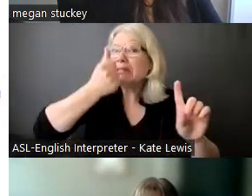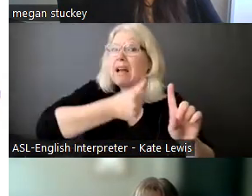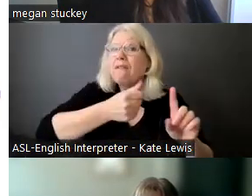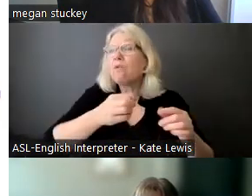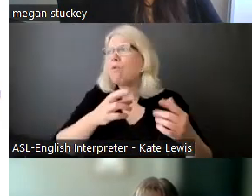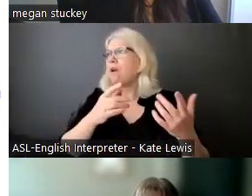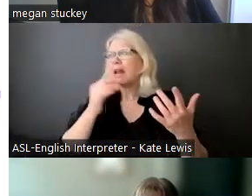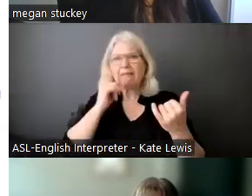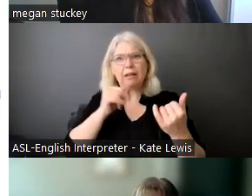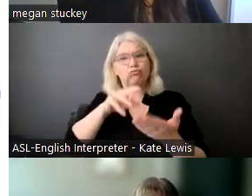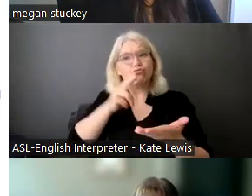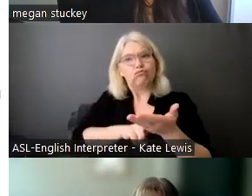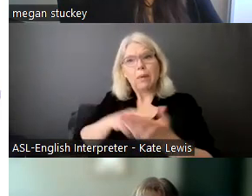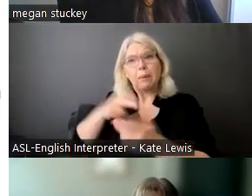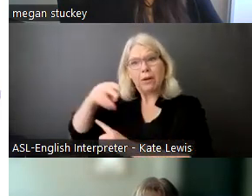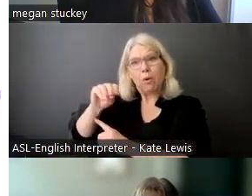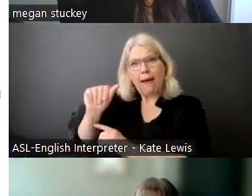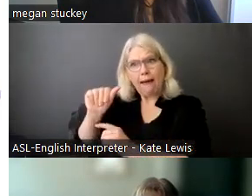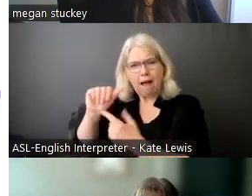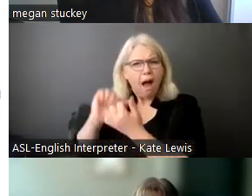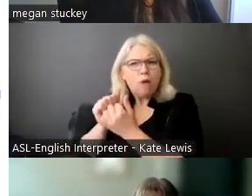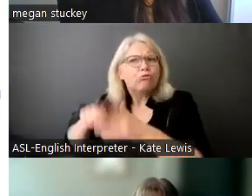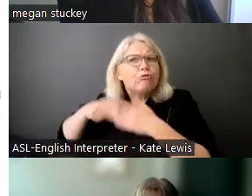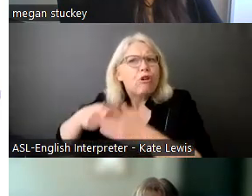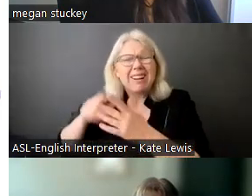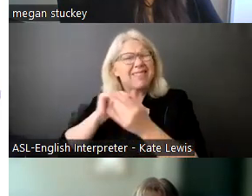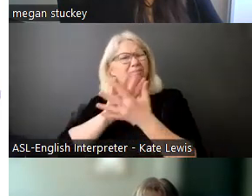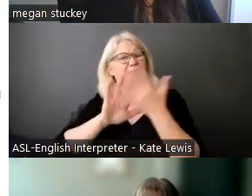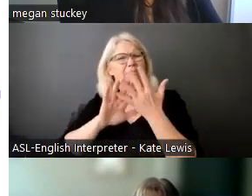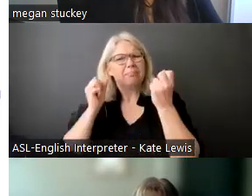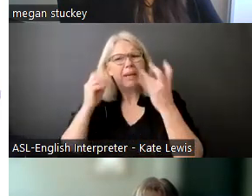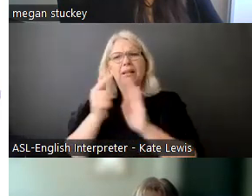our speakers to take you through that very important information.